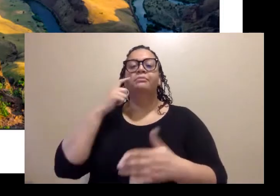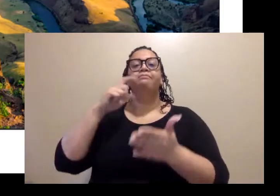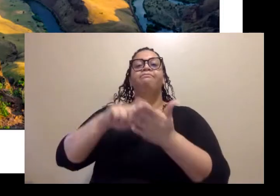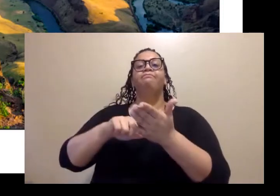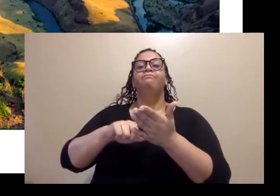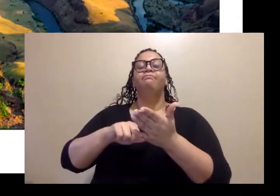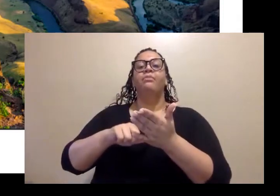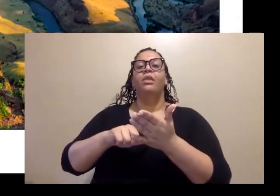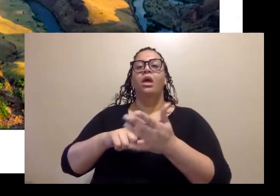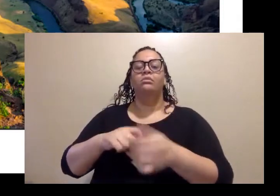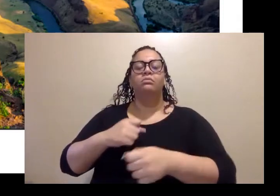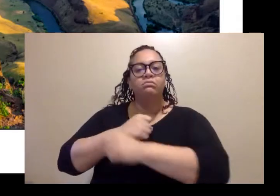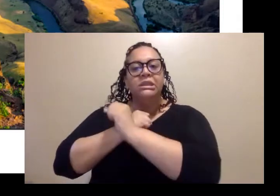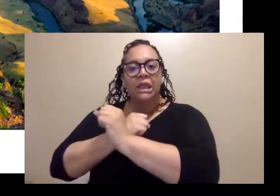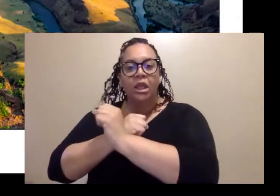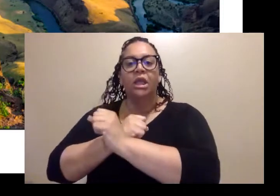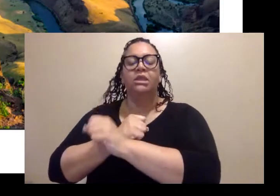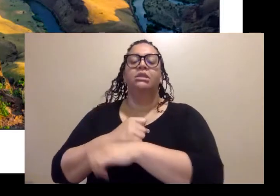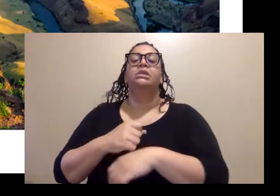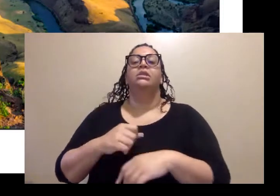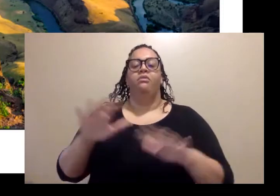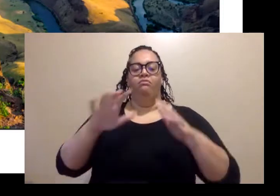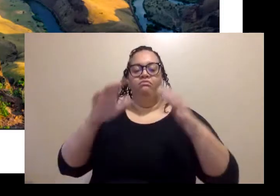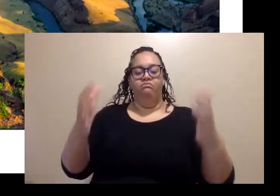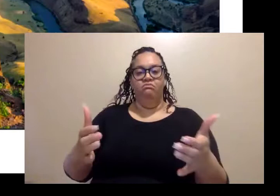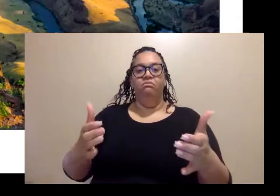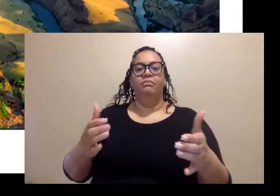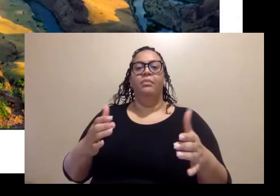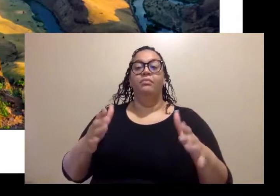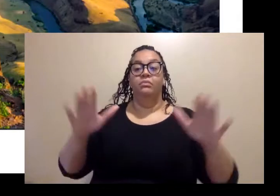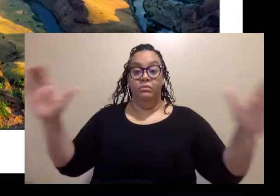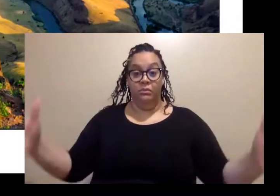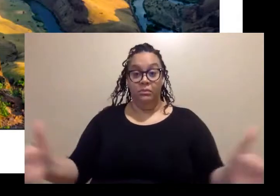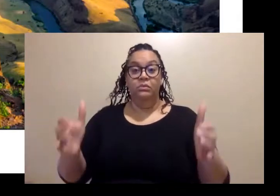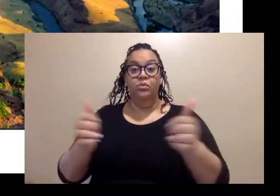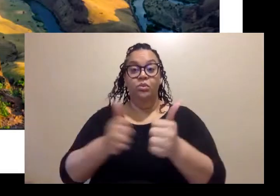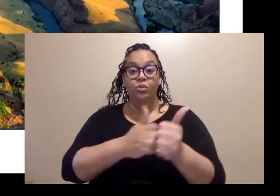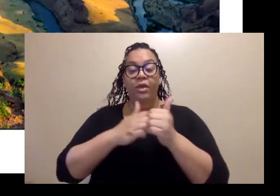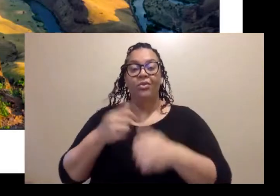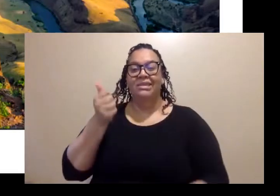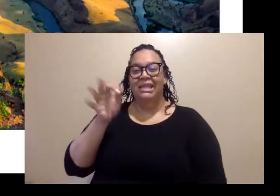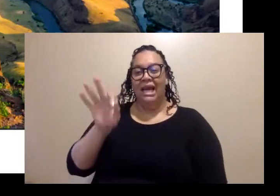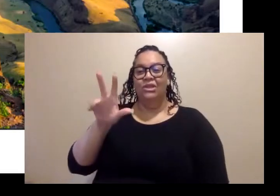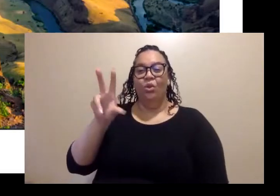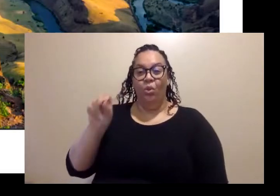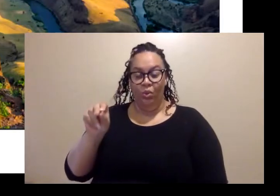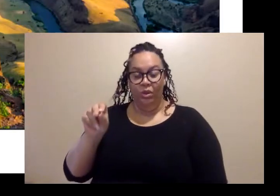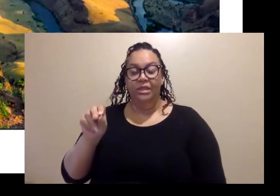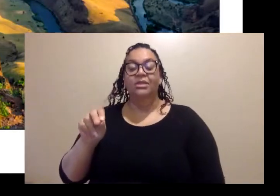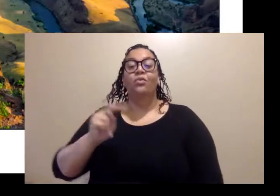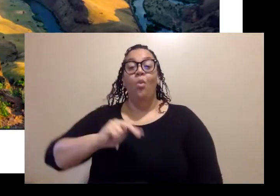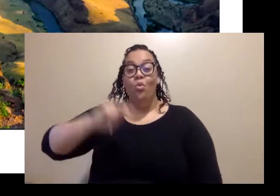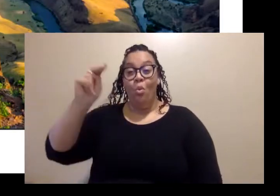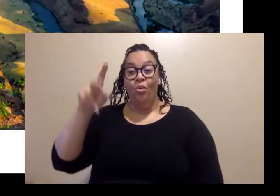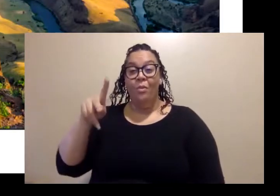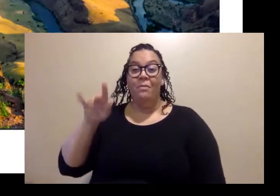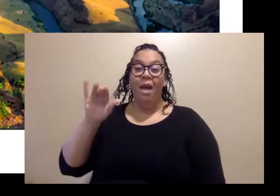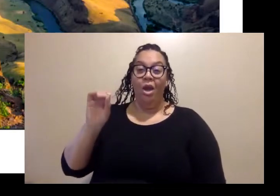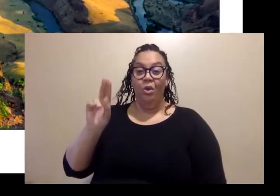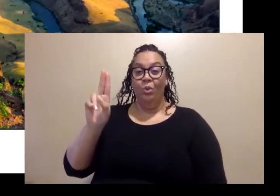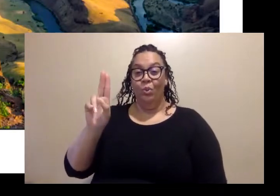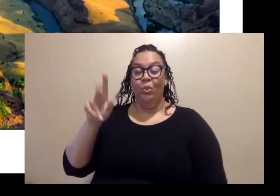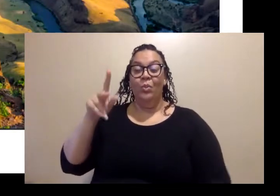Springs. They were gathered together in 1937 by the Warm Springs people, the Northern Paiutes people, and the Wasco